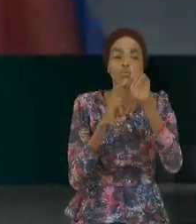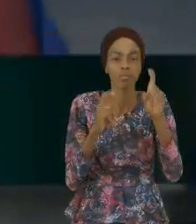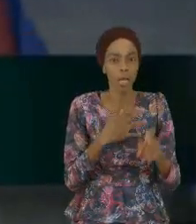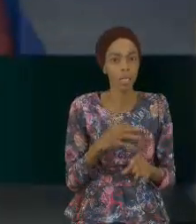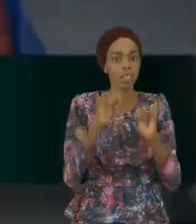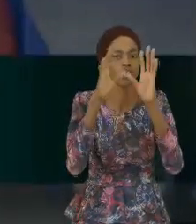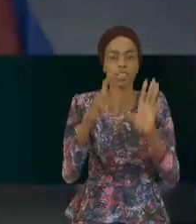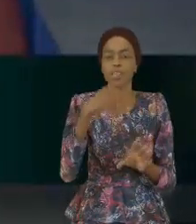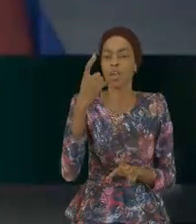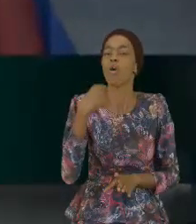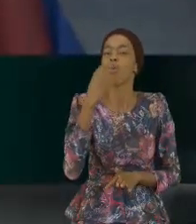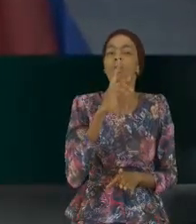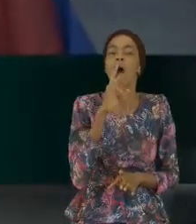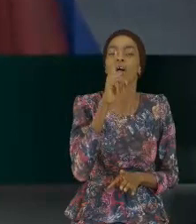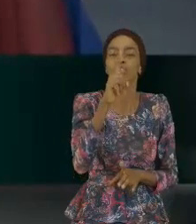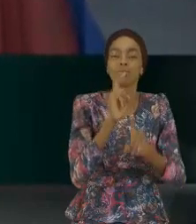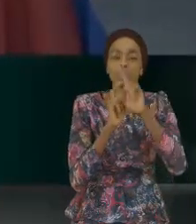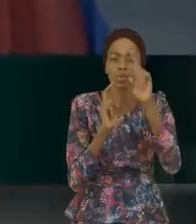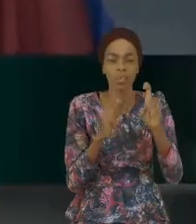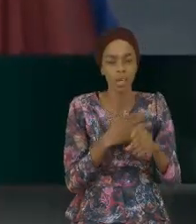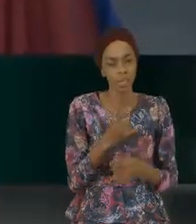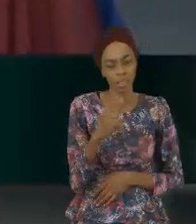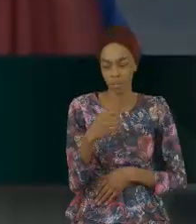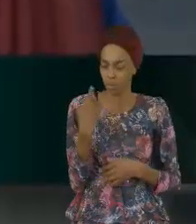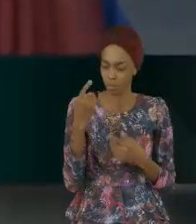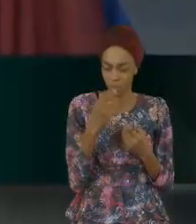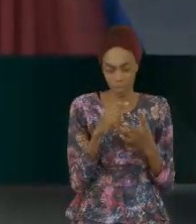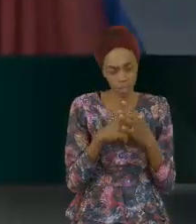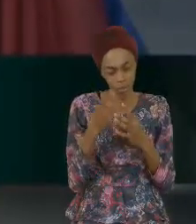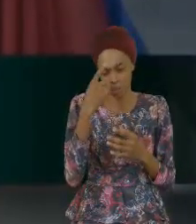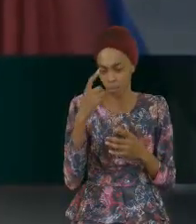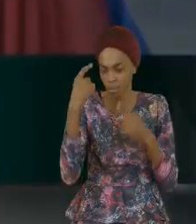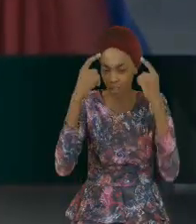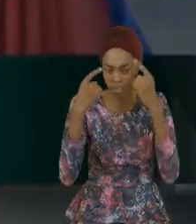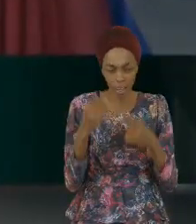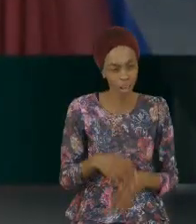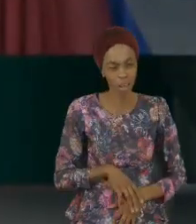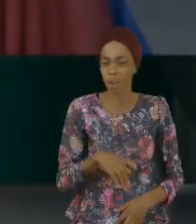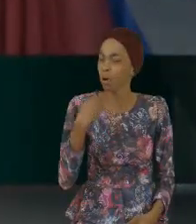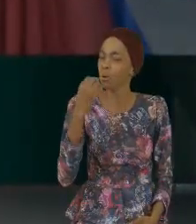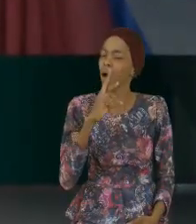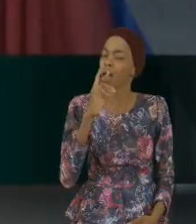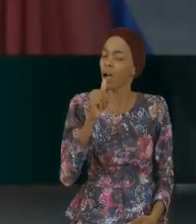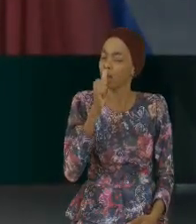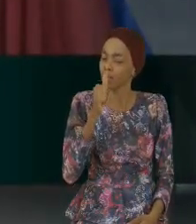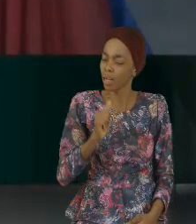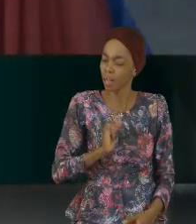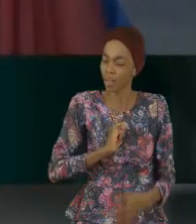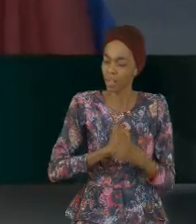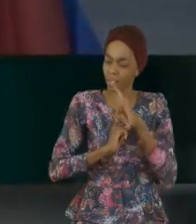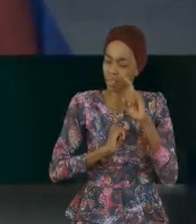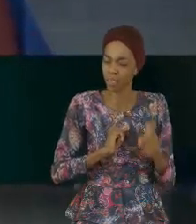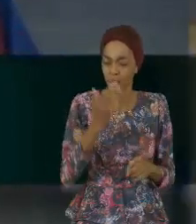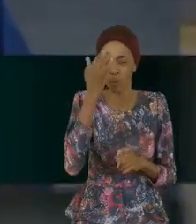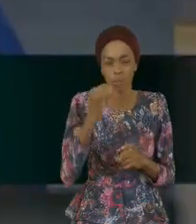said, who do you think you are? And you begin to think, true, who do I think I am? Why should I